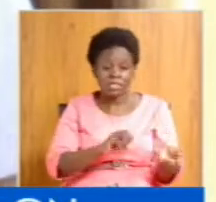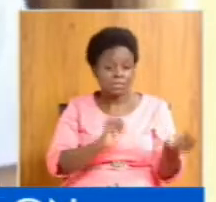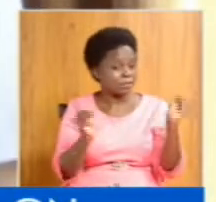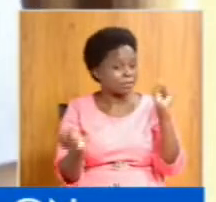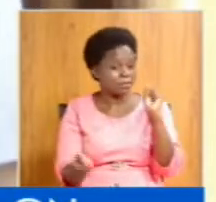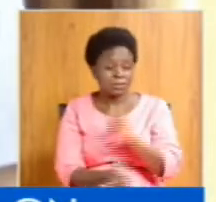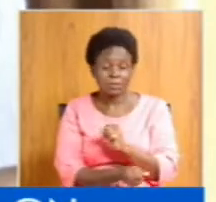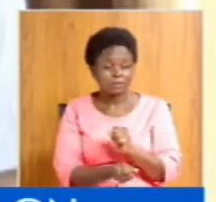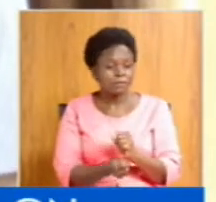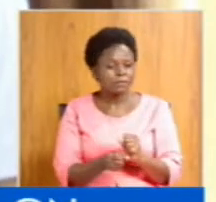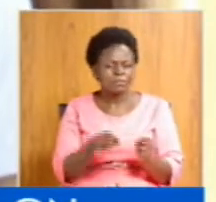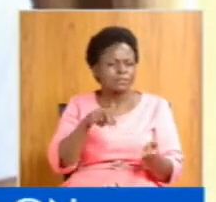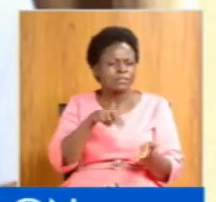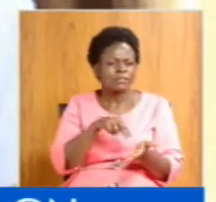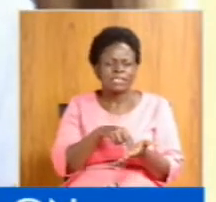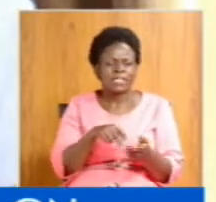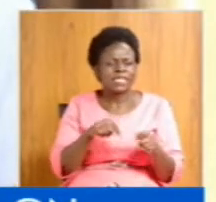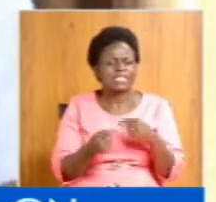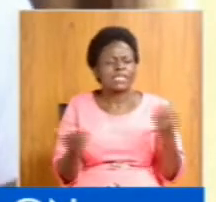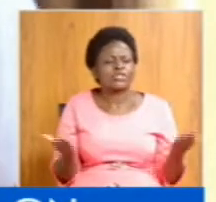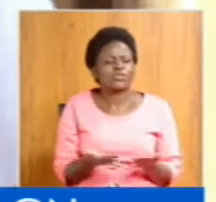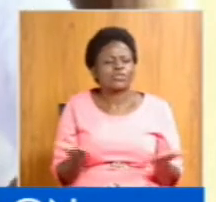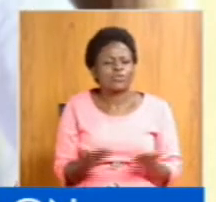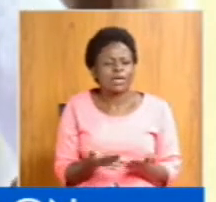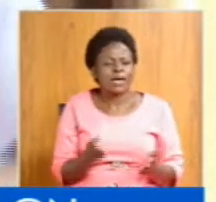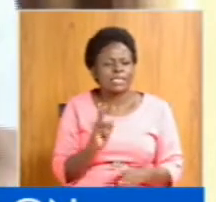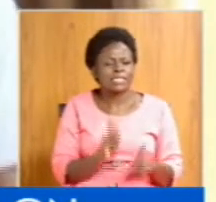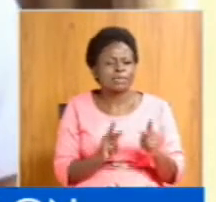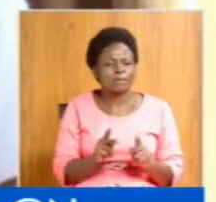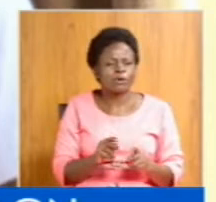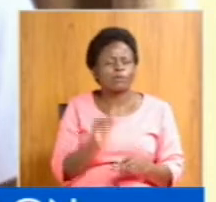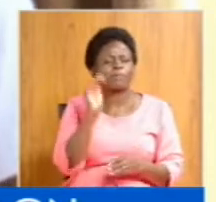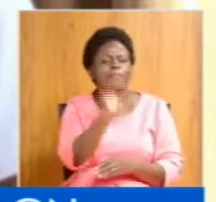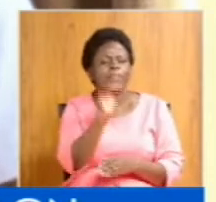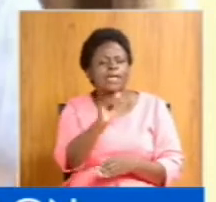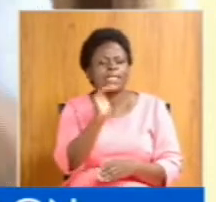stage. So where do we start a discussion of us as citizens demanding?